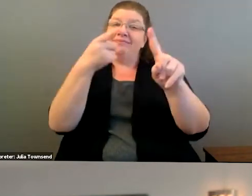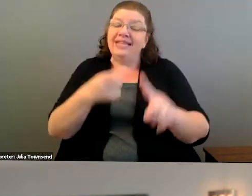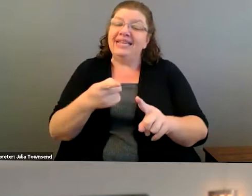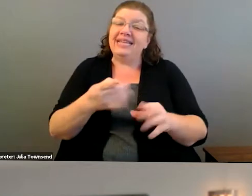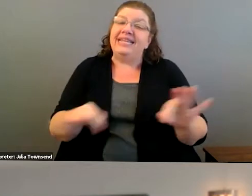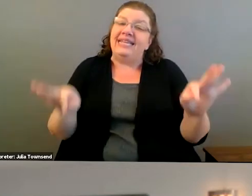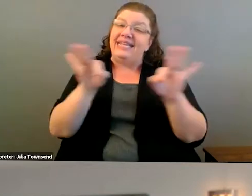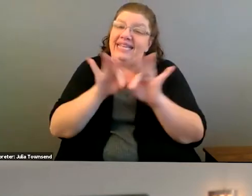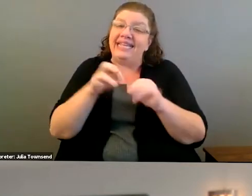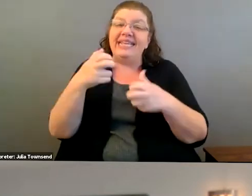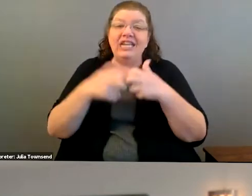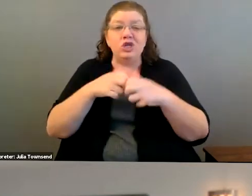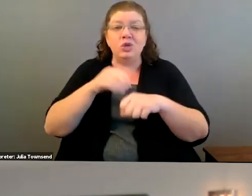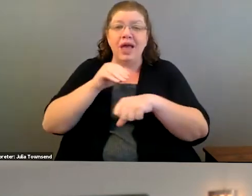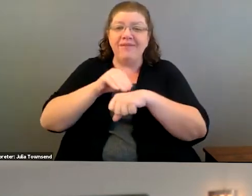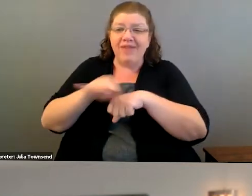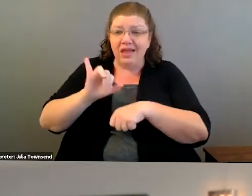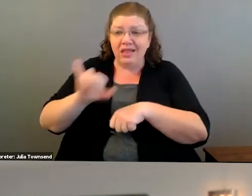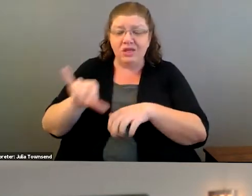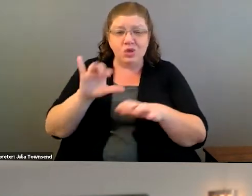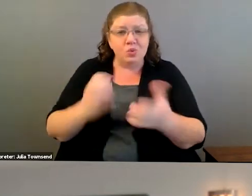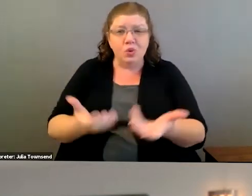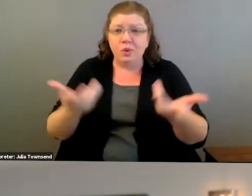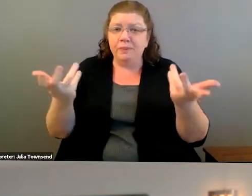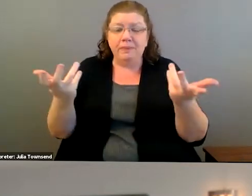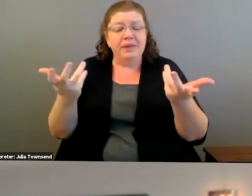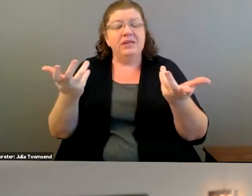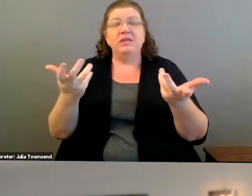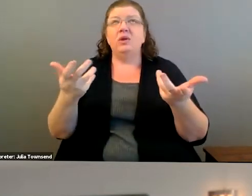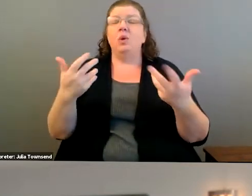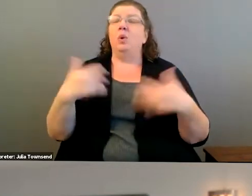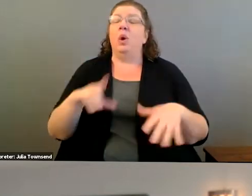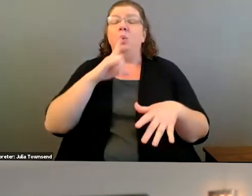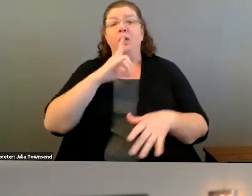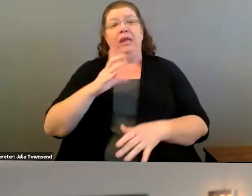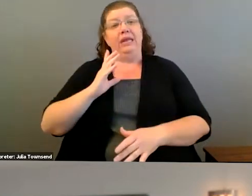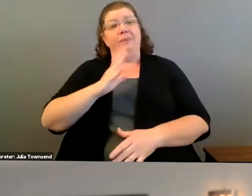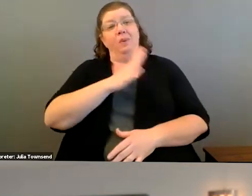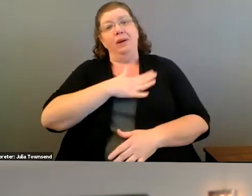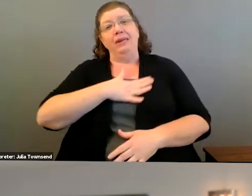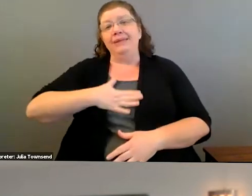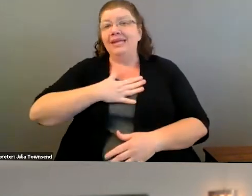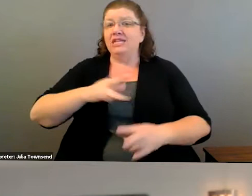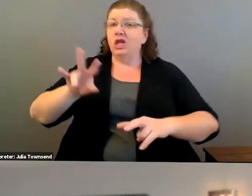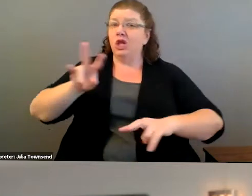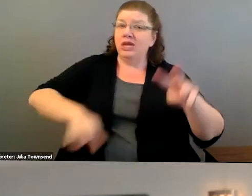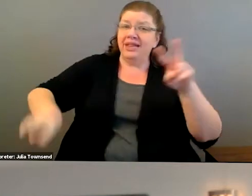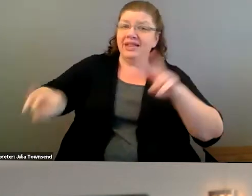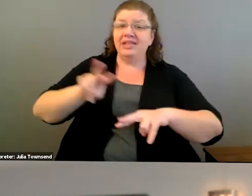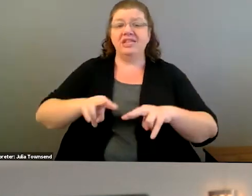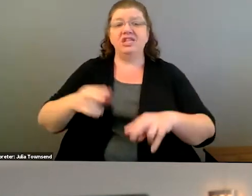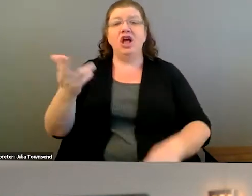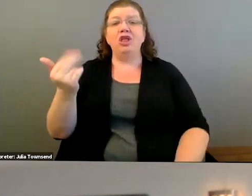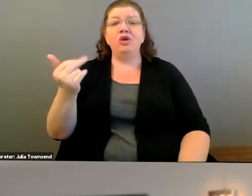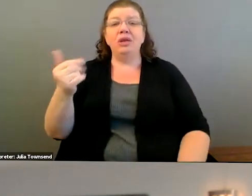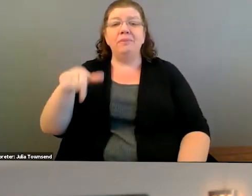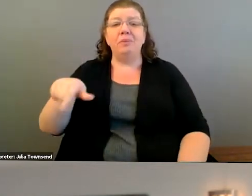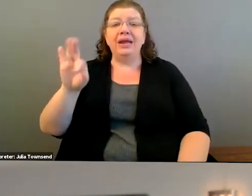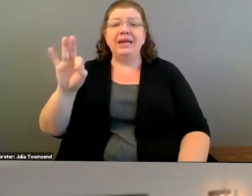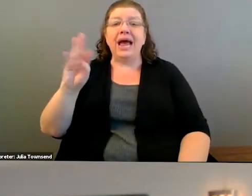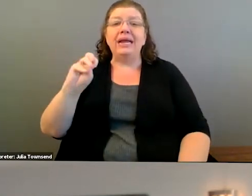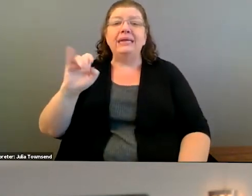are affecting this group. So I really want the board to look at this, because this is $13.9